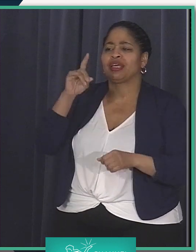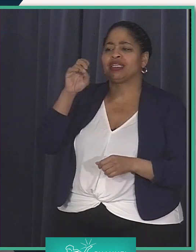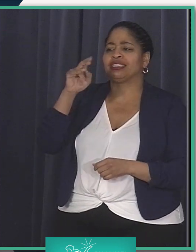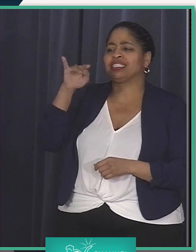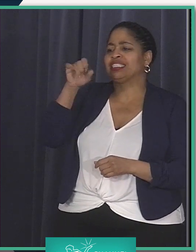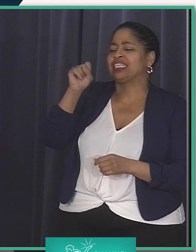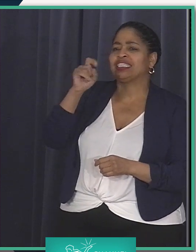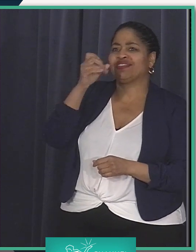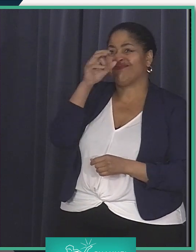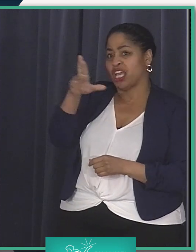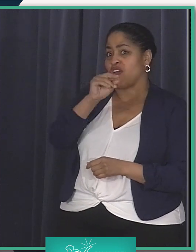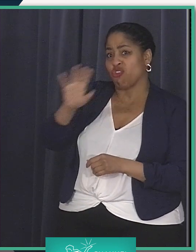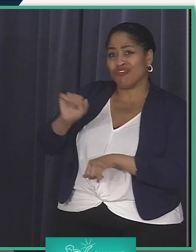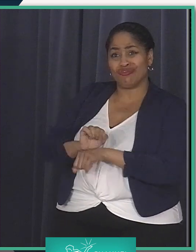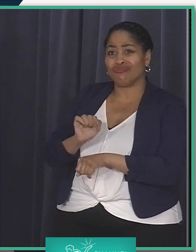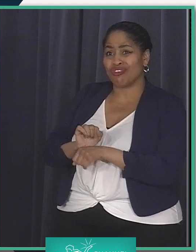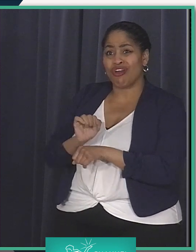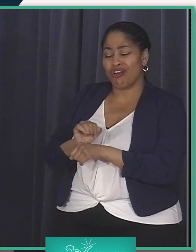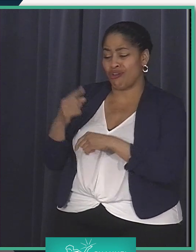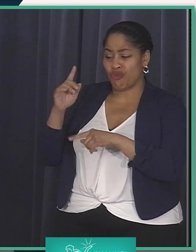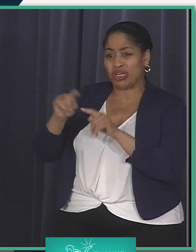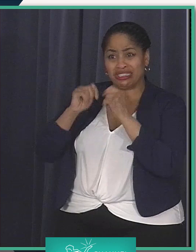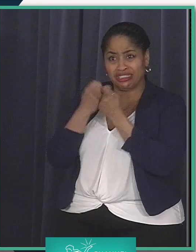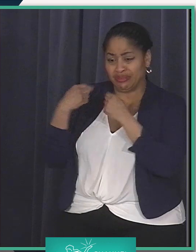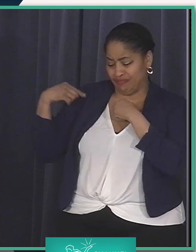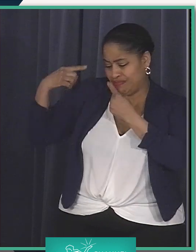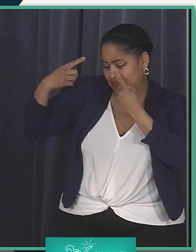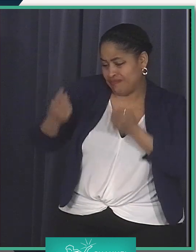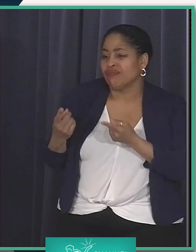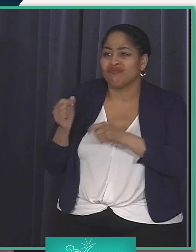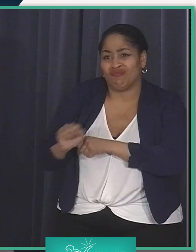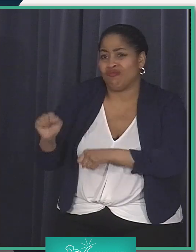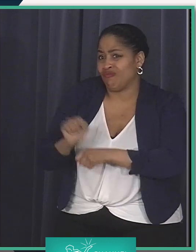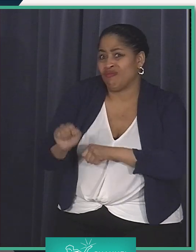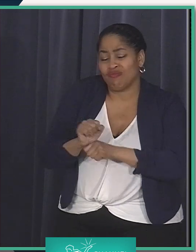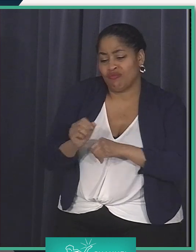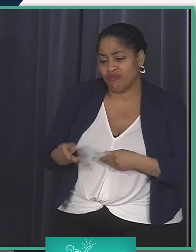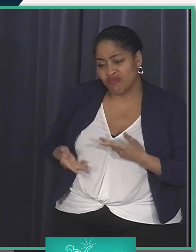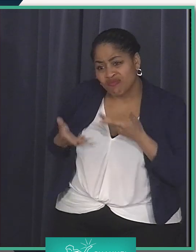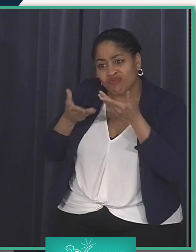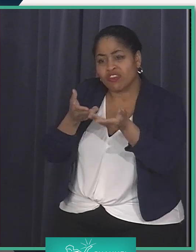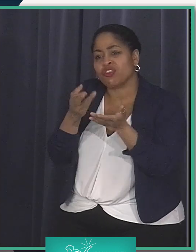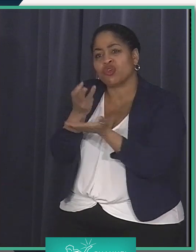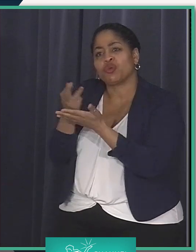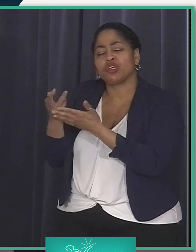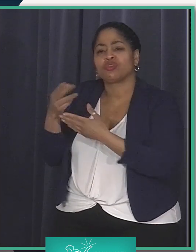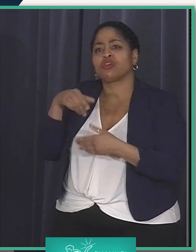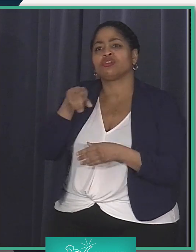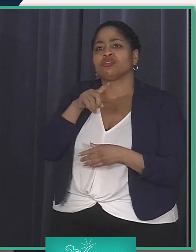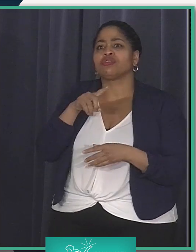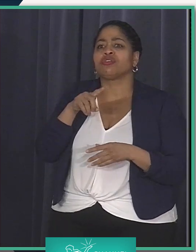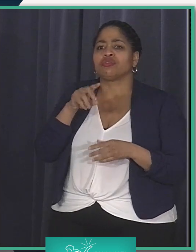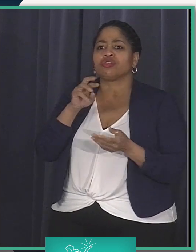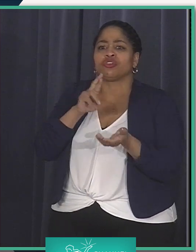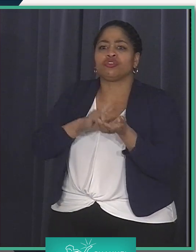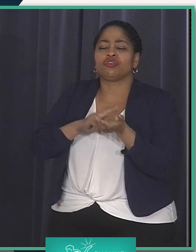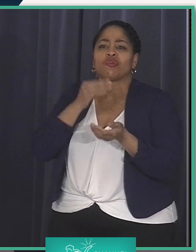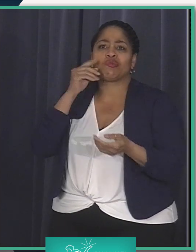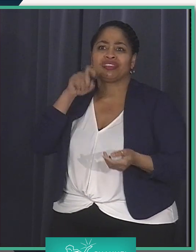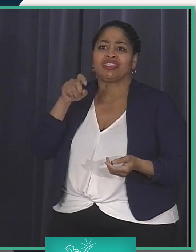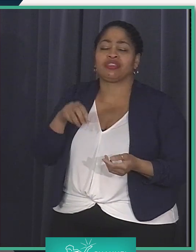doing in these nursing homes, getting them the resources that they need. The